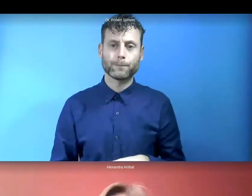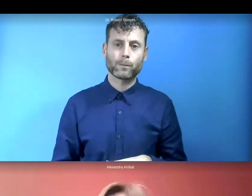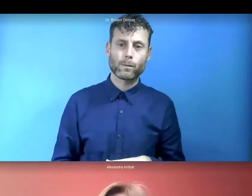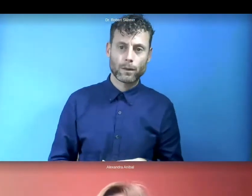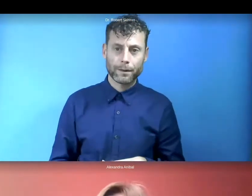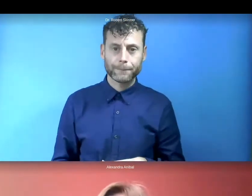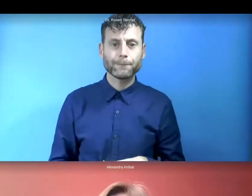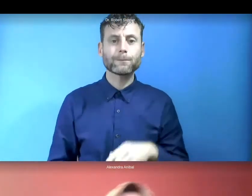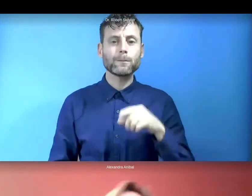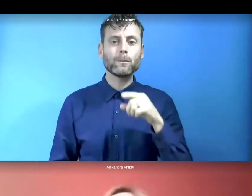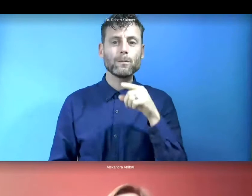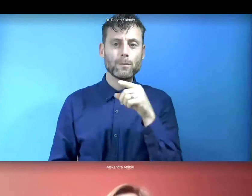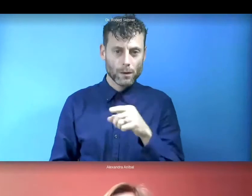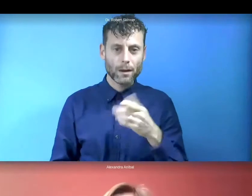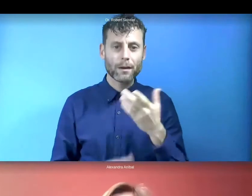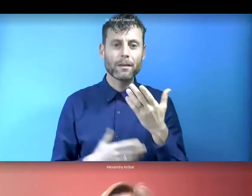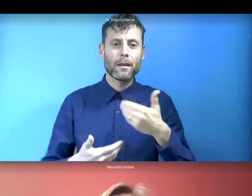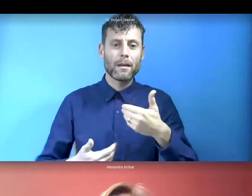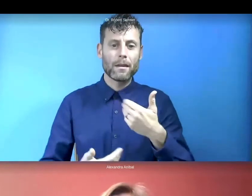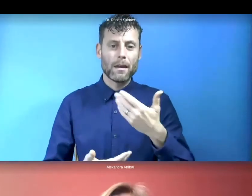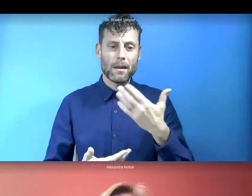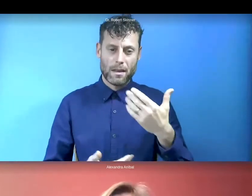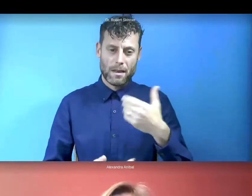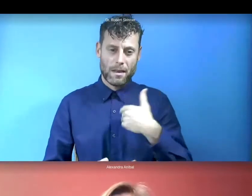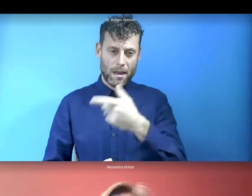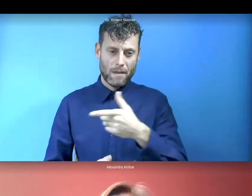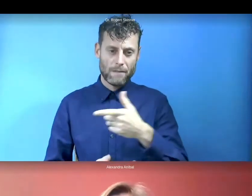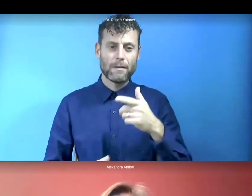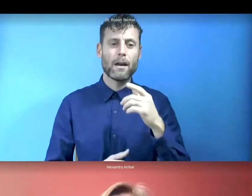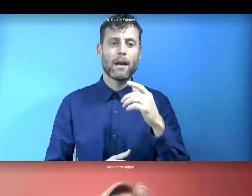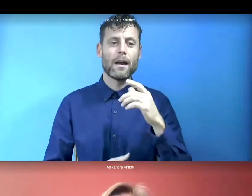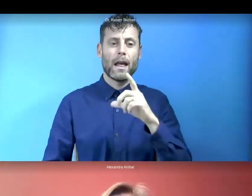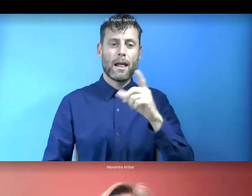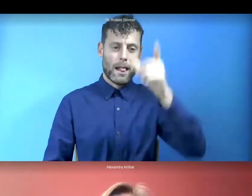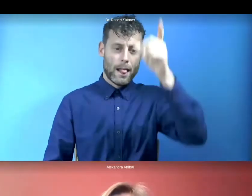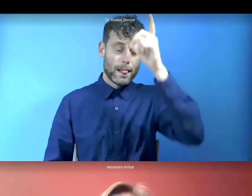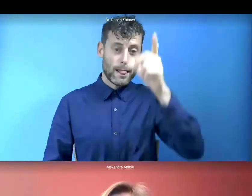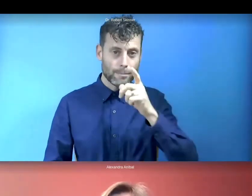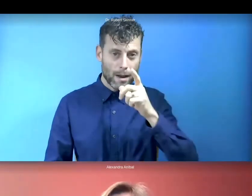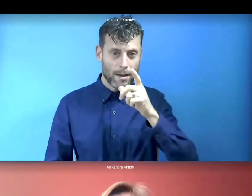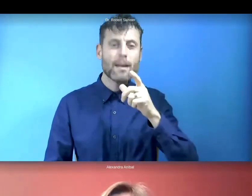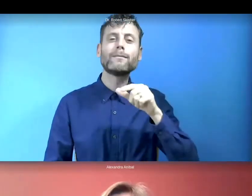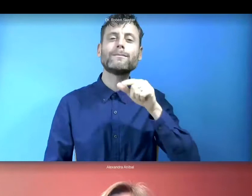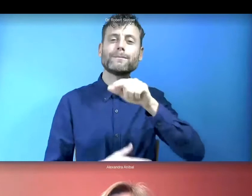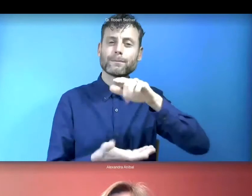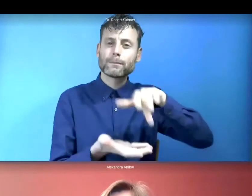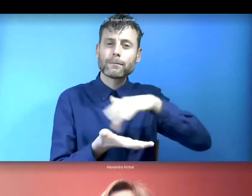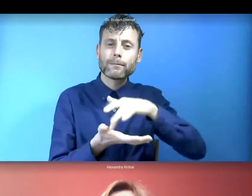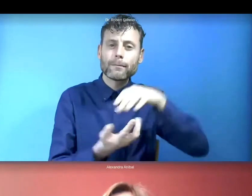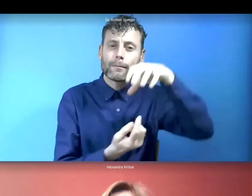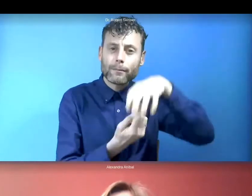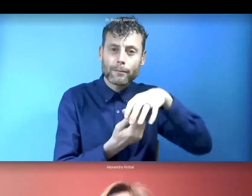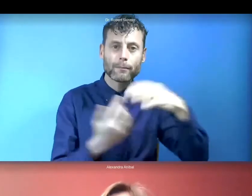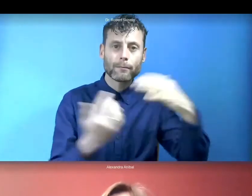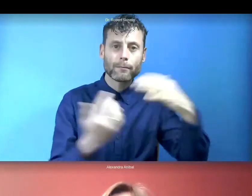Interpretative Center of Marvilla in the city of Lisbon, and the Light Festival in the city